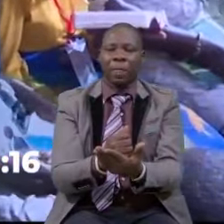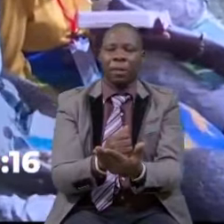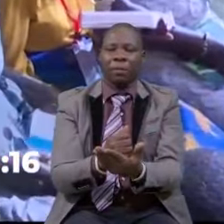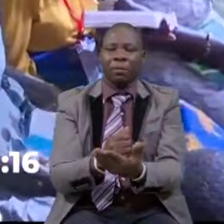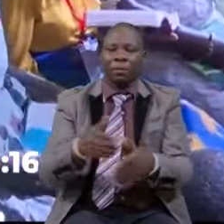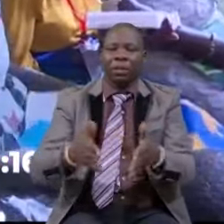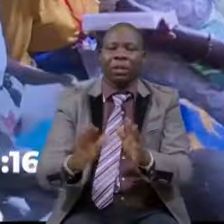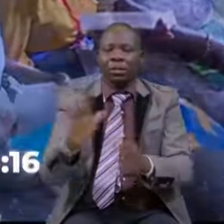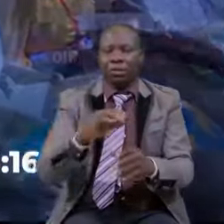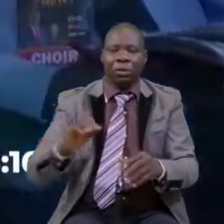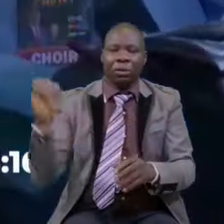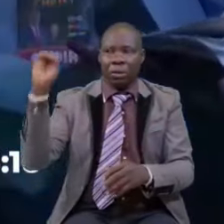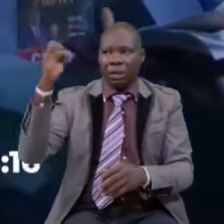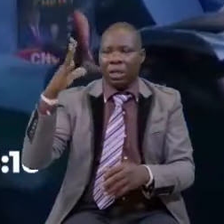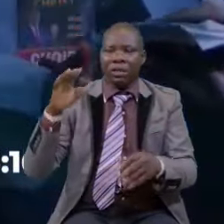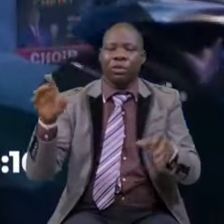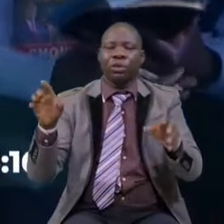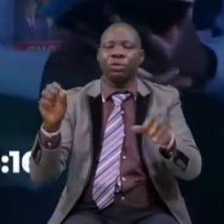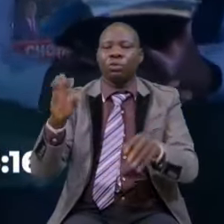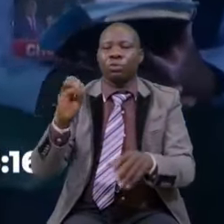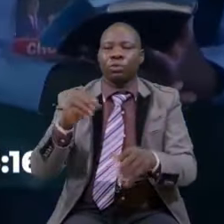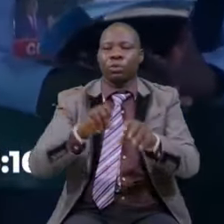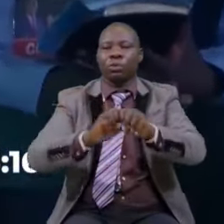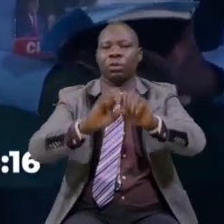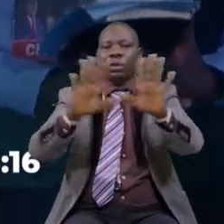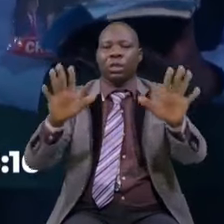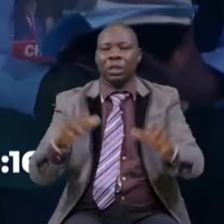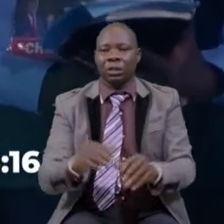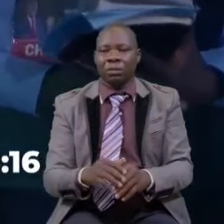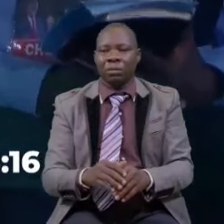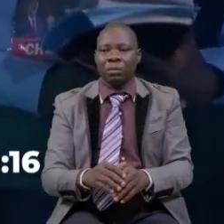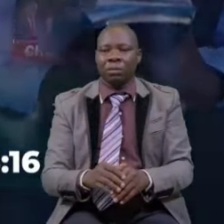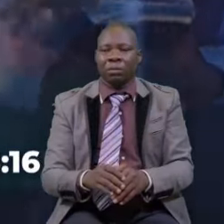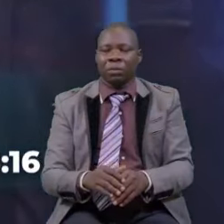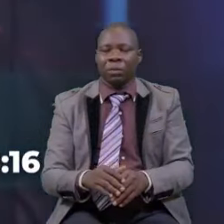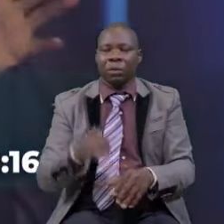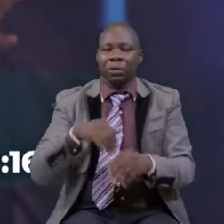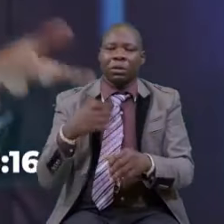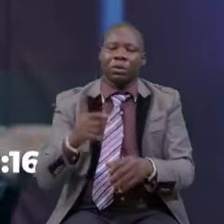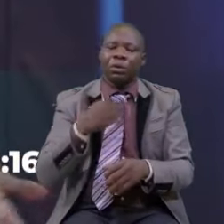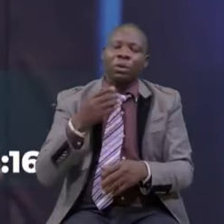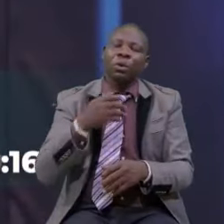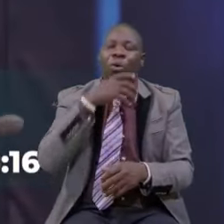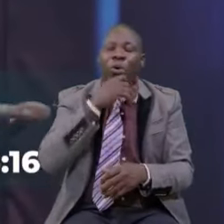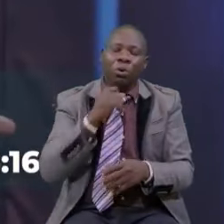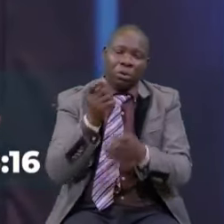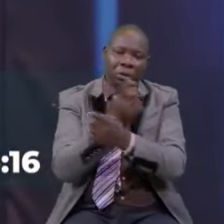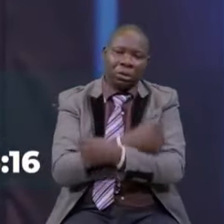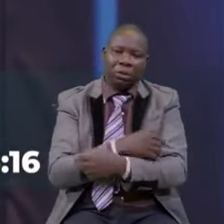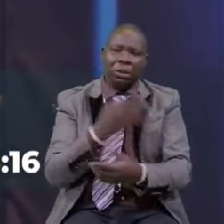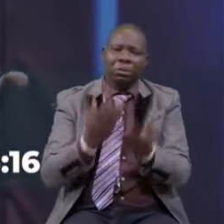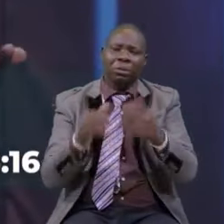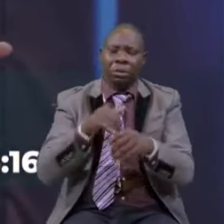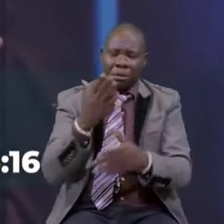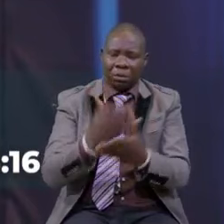Let your light so shine. You know, in the olden days, maybe in some places even now, they have